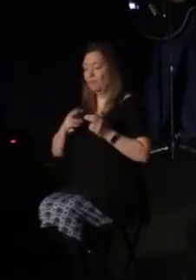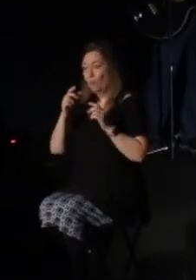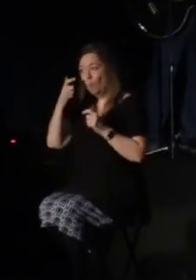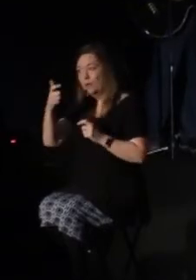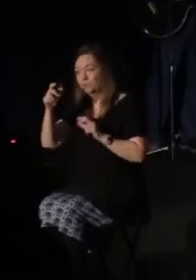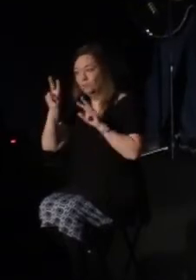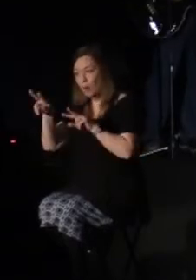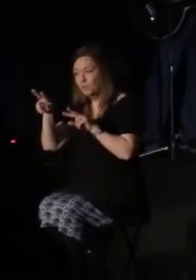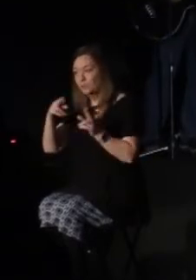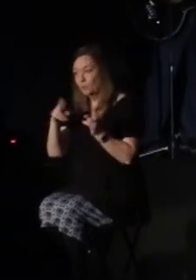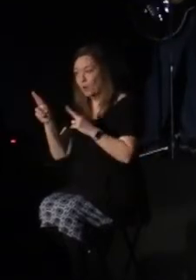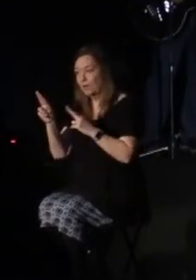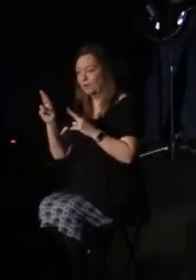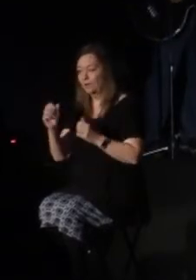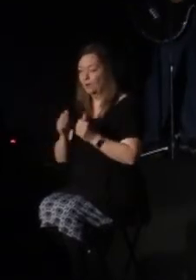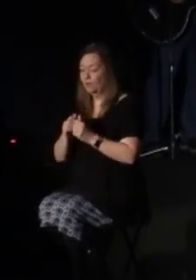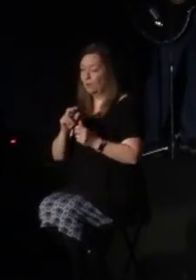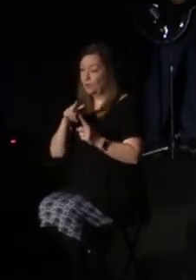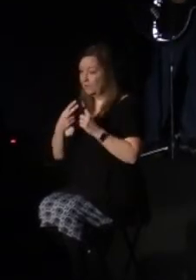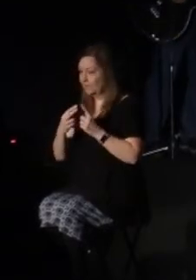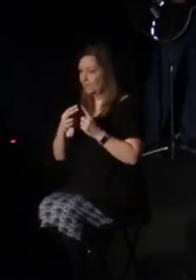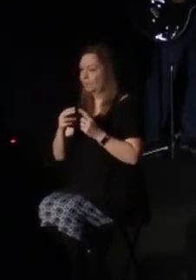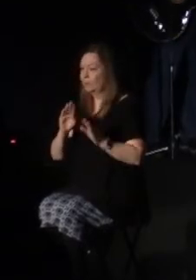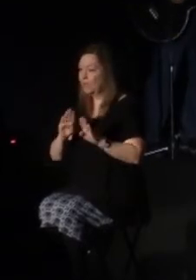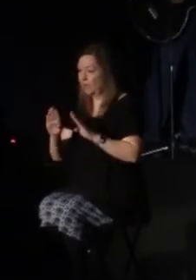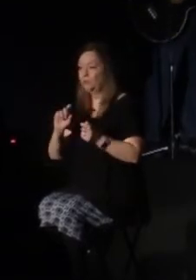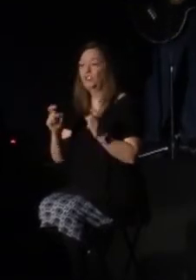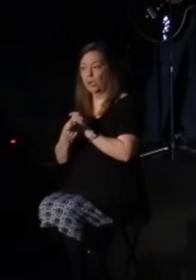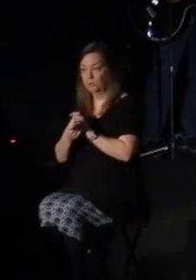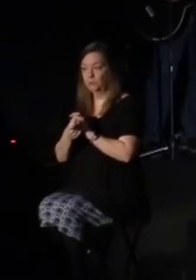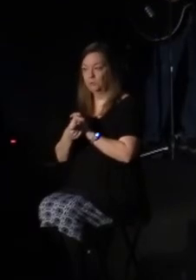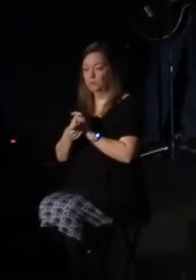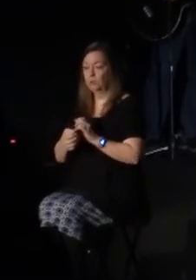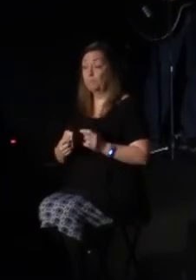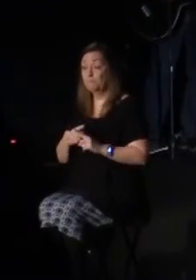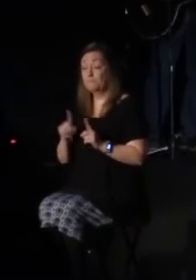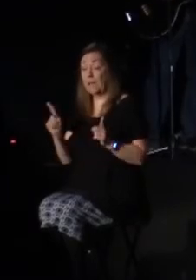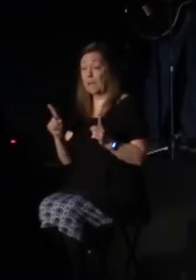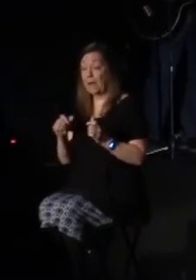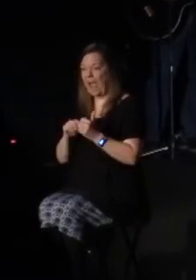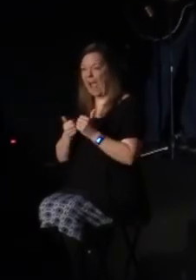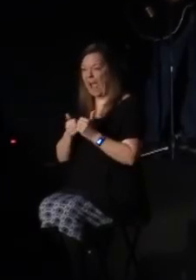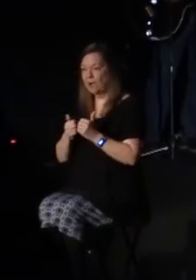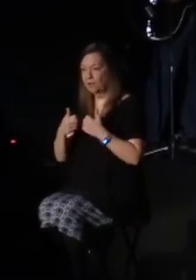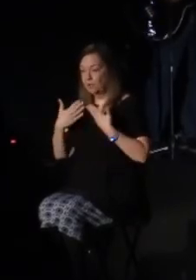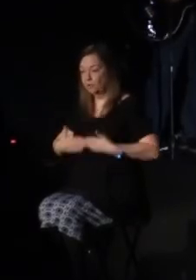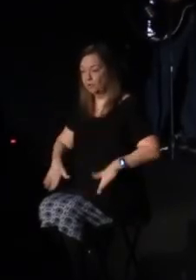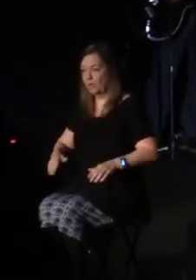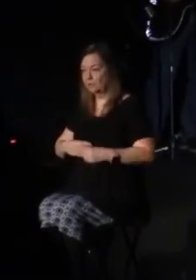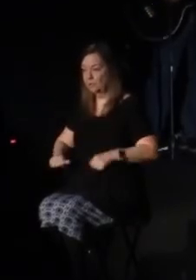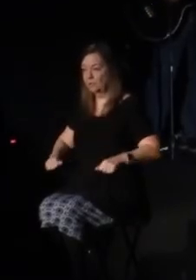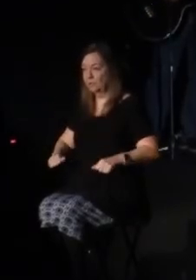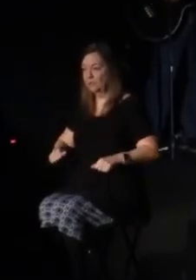That changes our perspective and our behavior. But here's the thing. How can you tuck in a robe that you've never